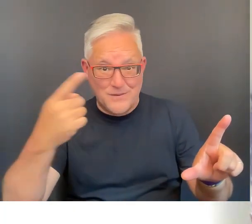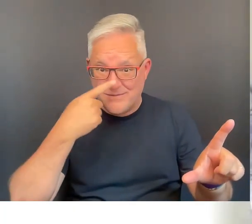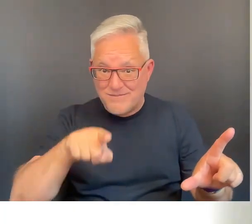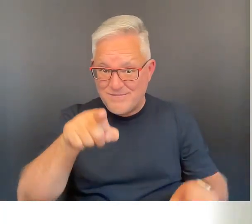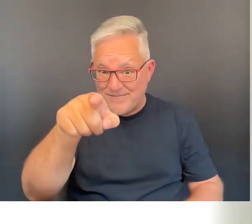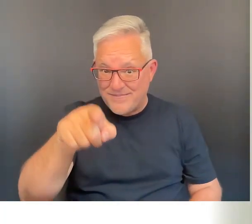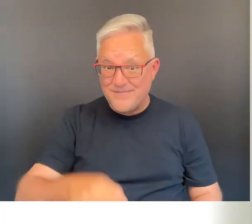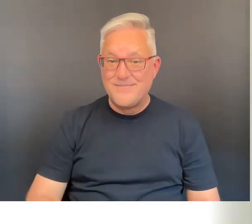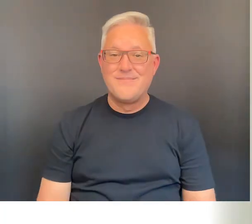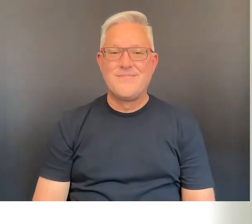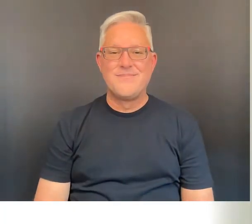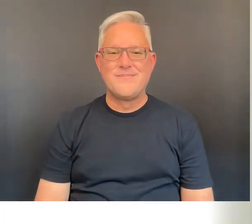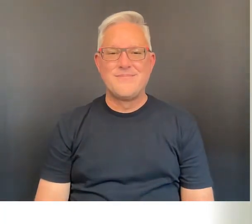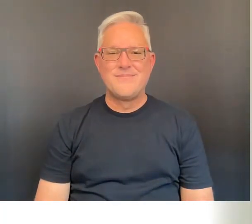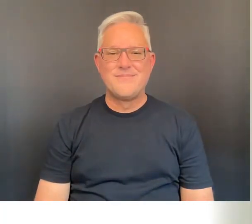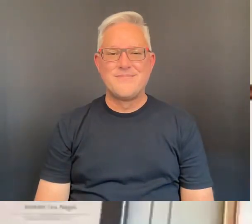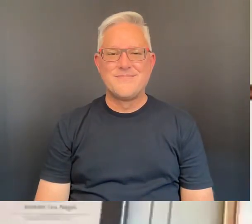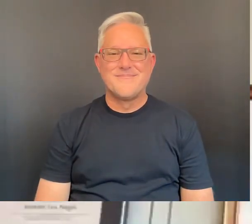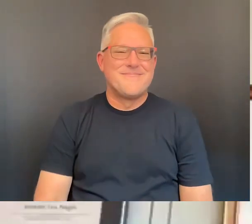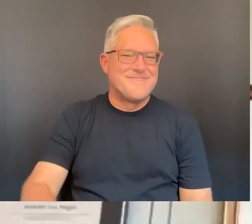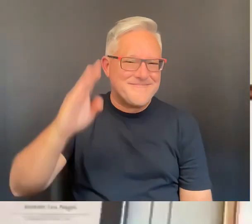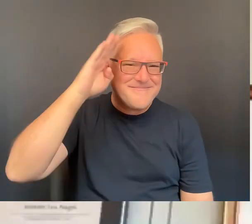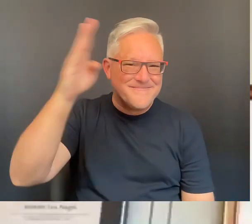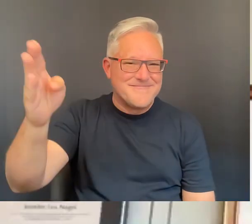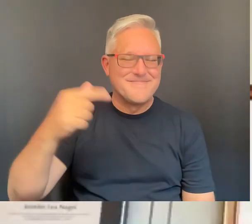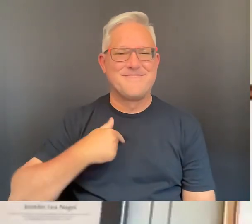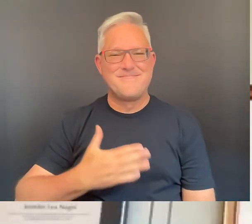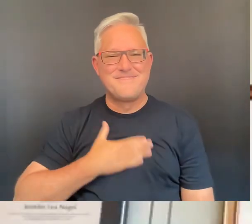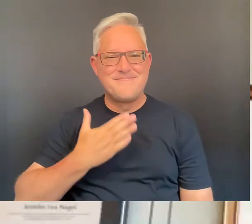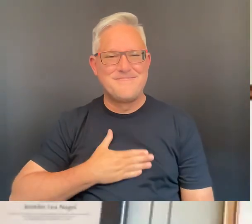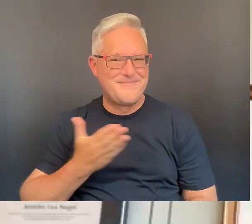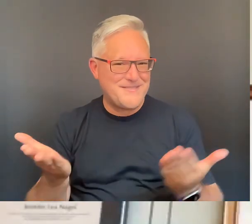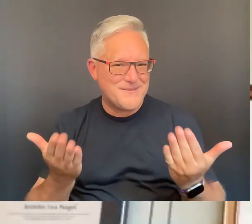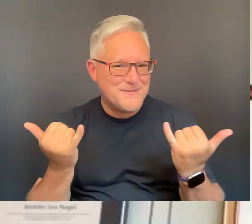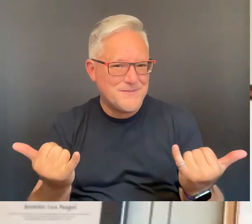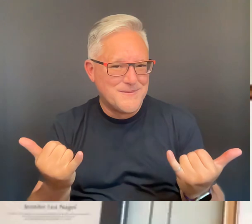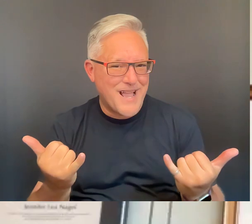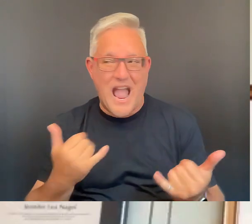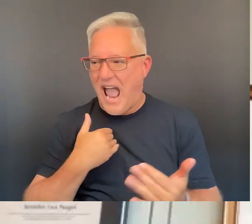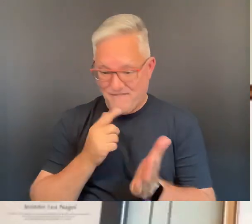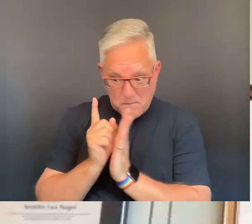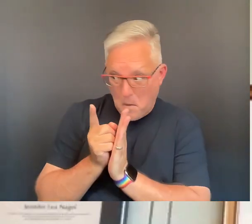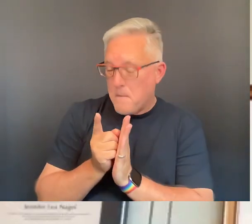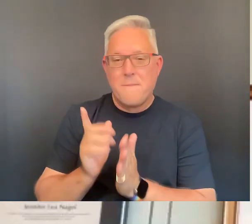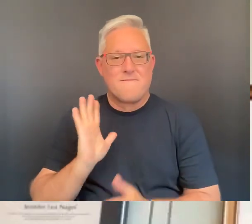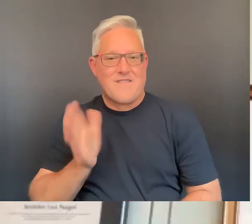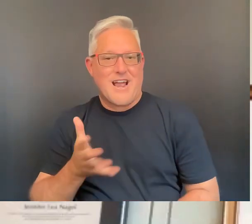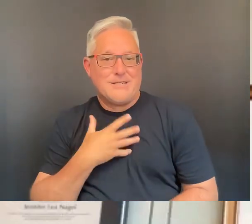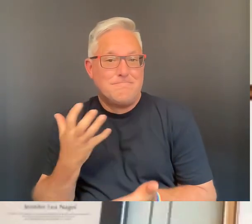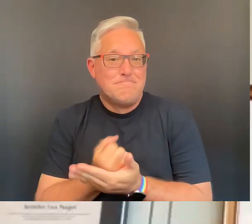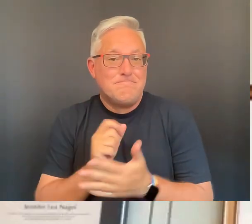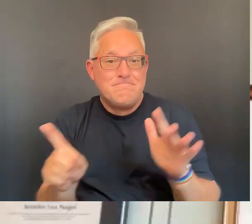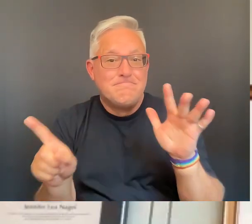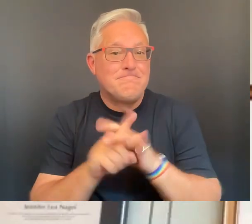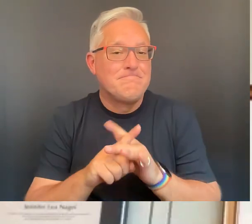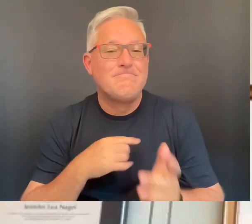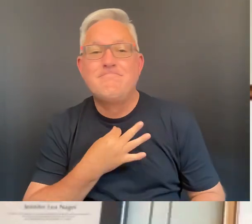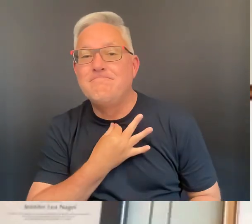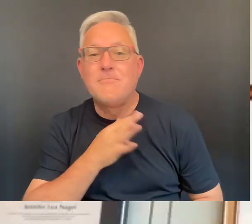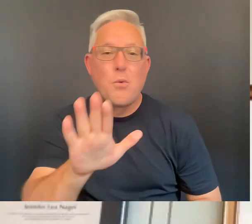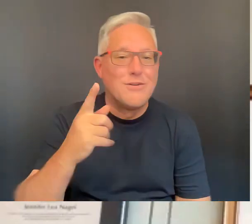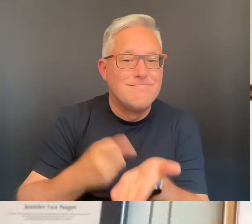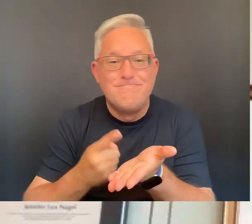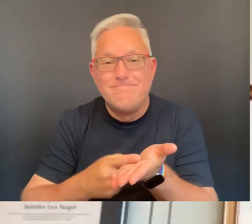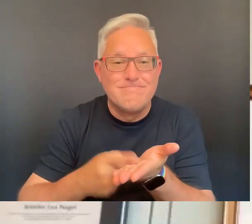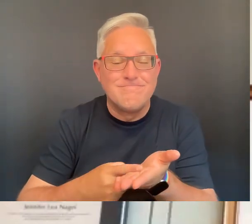little hello. Hello, I'm glad to be with you all today. And I just had a moment and said, I'm going to join this because I want to hear what you have to